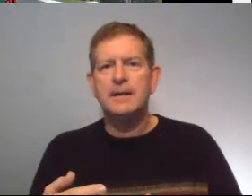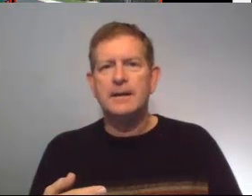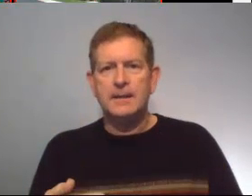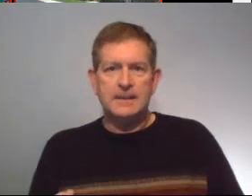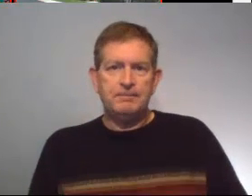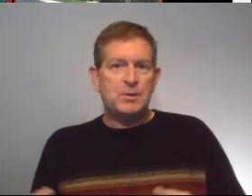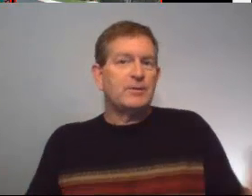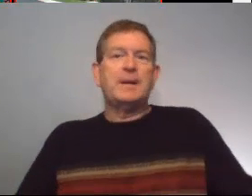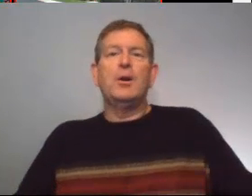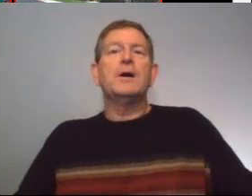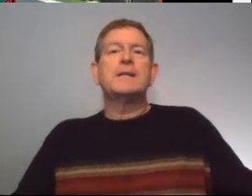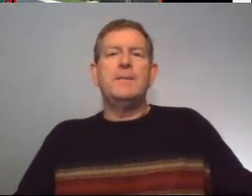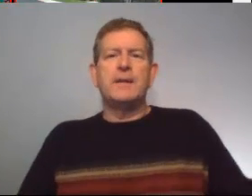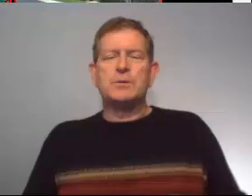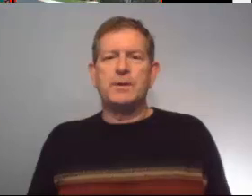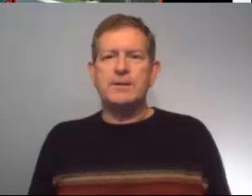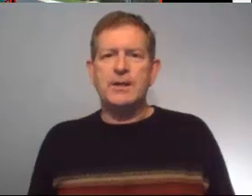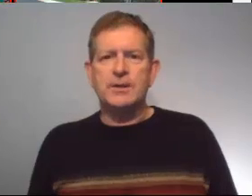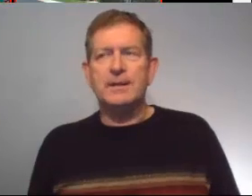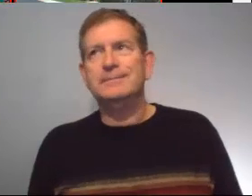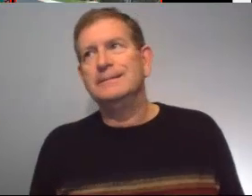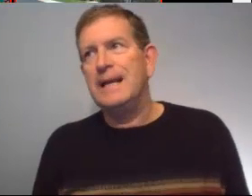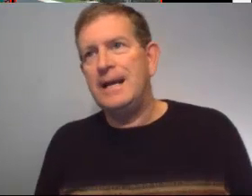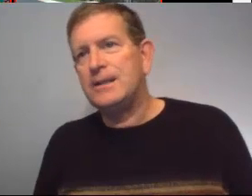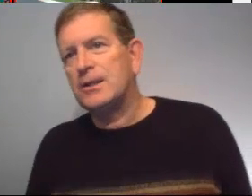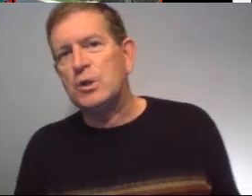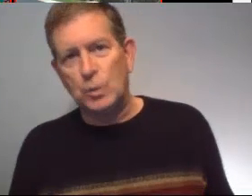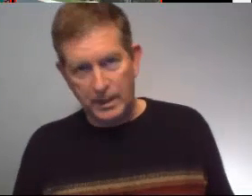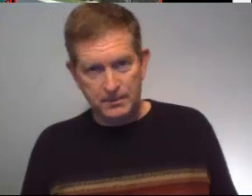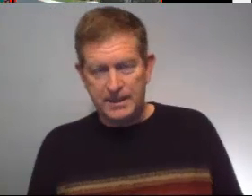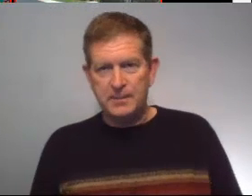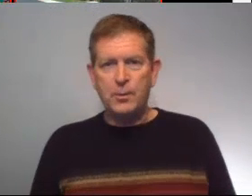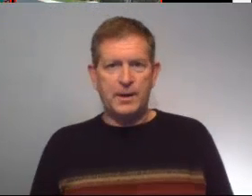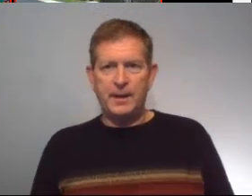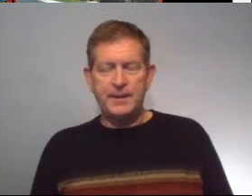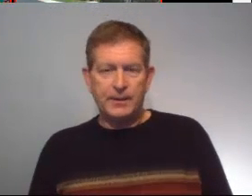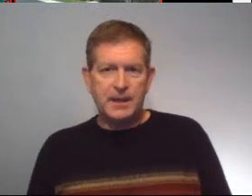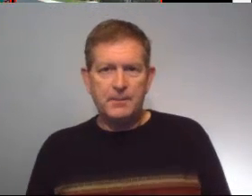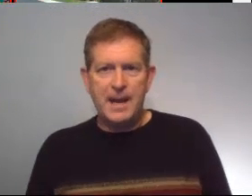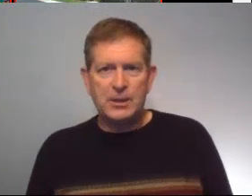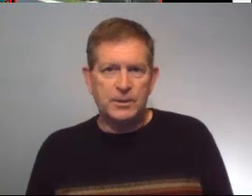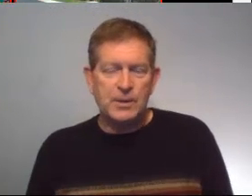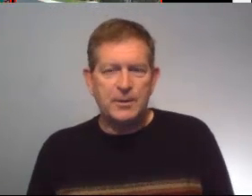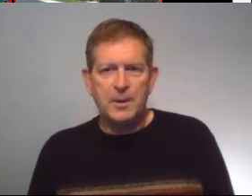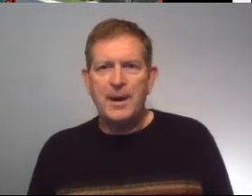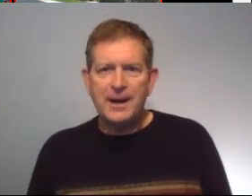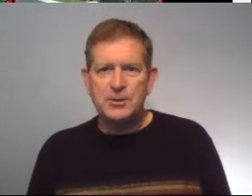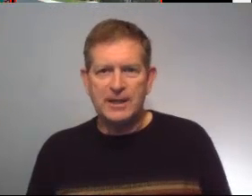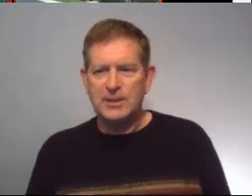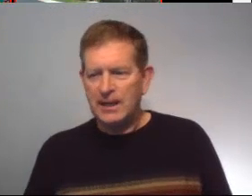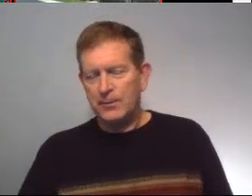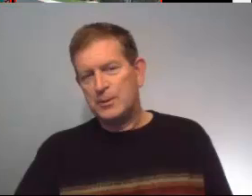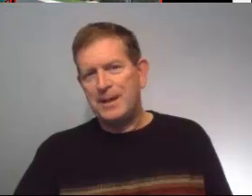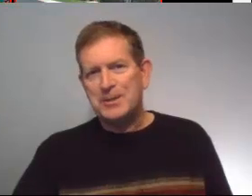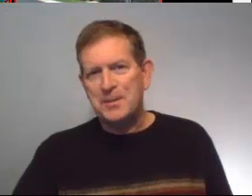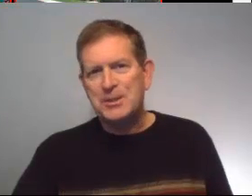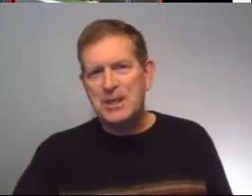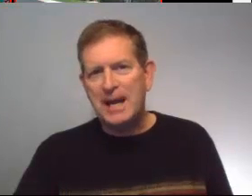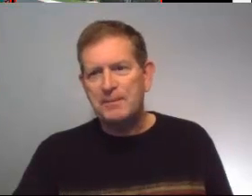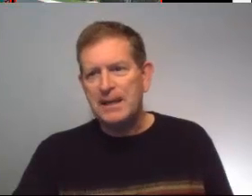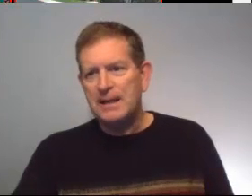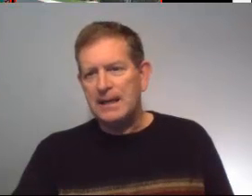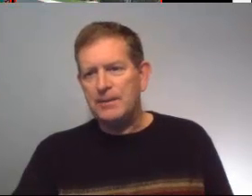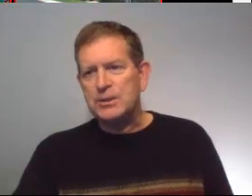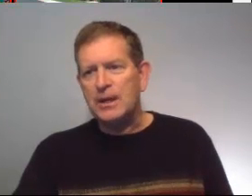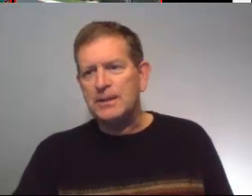Tren. So I've spent a long time in this pronunciation, and it's extremely important. I'll undoubtedly come back to it, so I don't apologize for spending so much